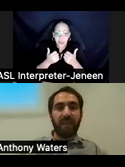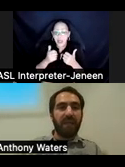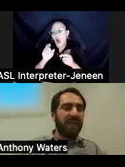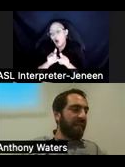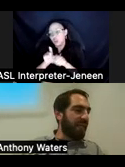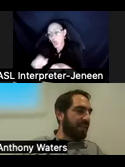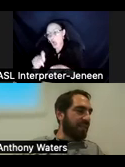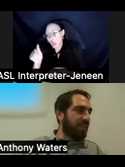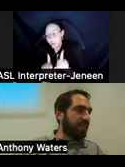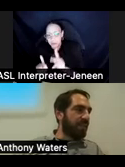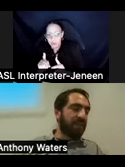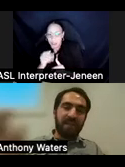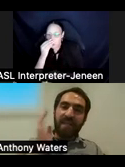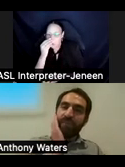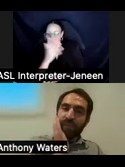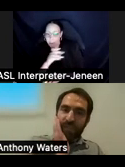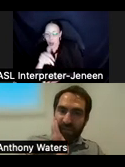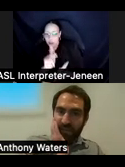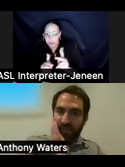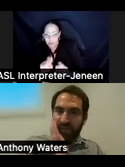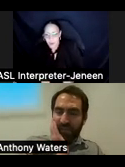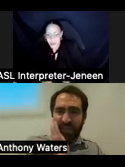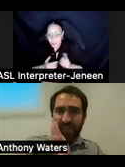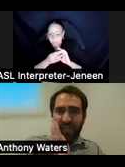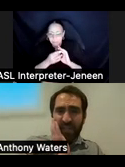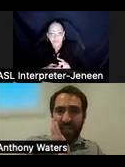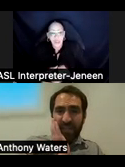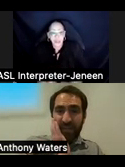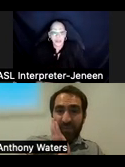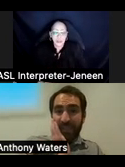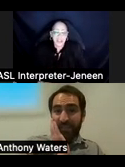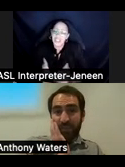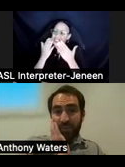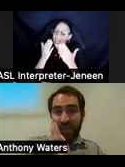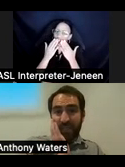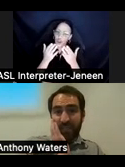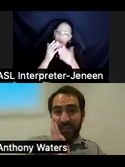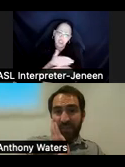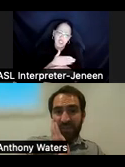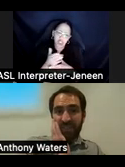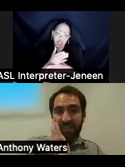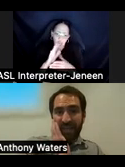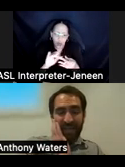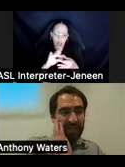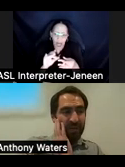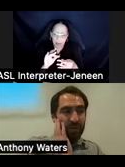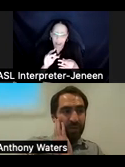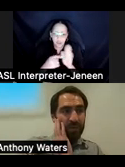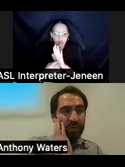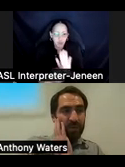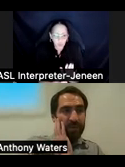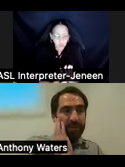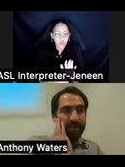lives. And thank you for sharing all of that, Claire. Yeah. It really illustrates just